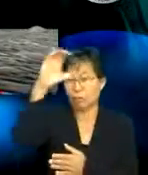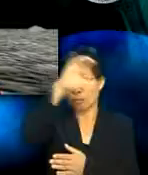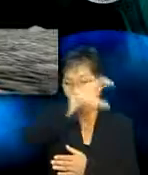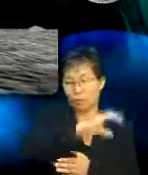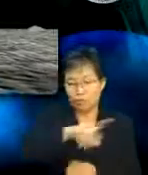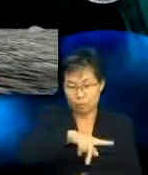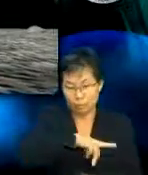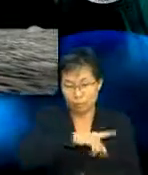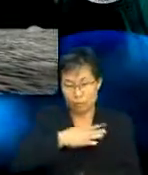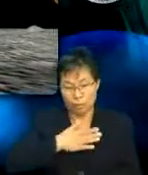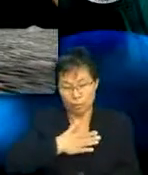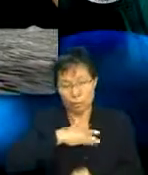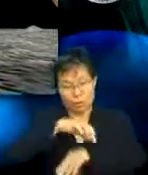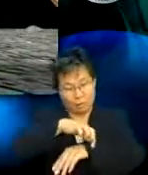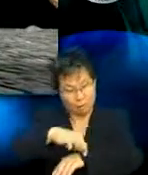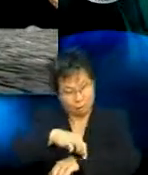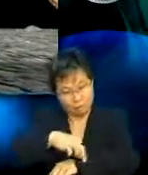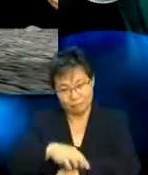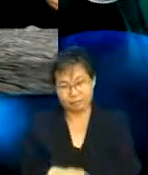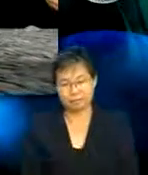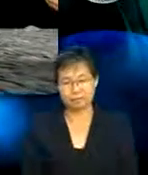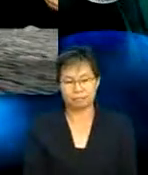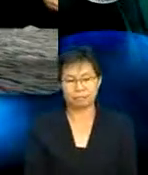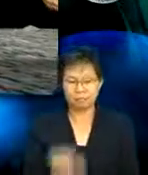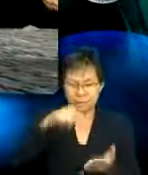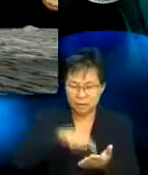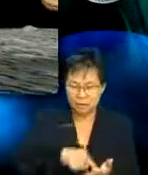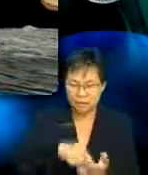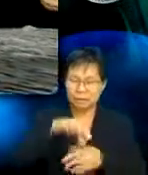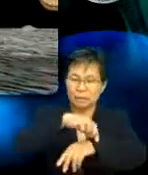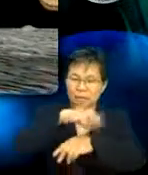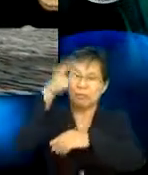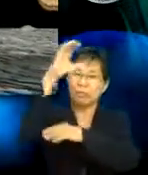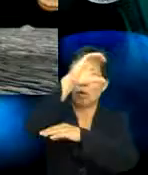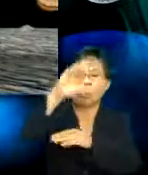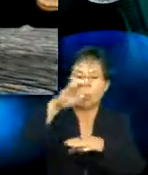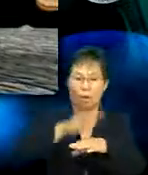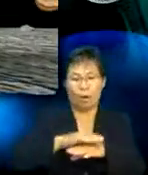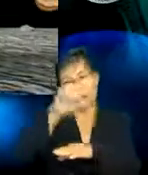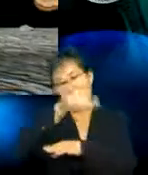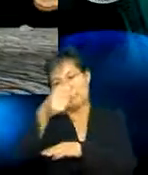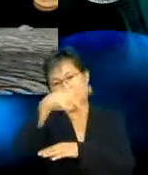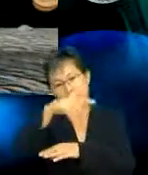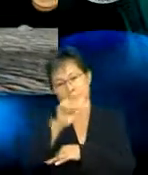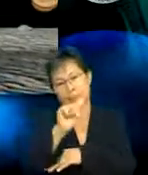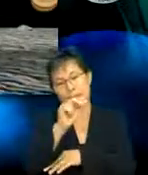Yes, I'm sure of this. This is not the moon that belongs to my